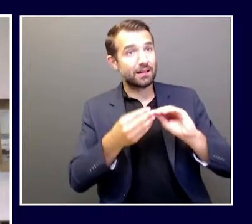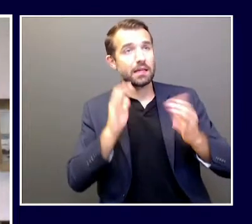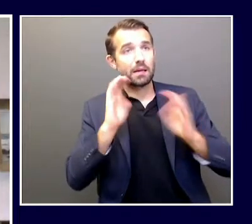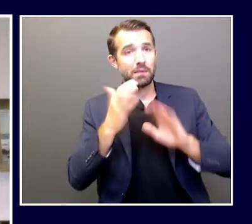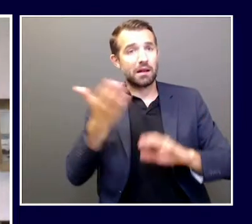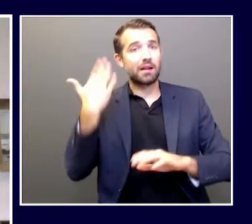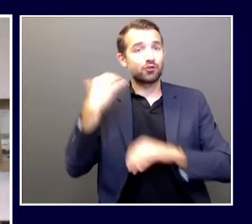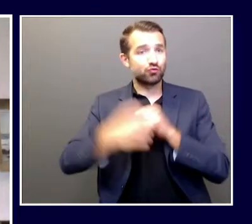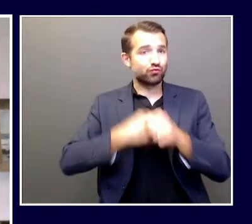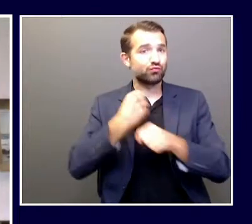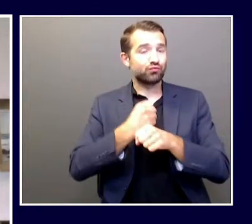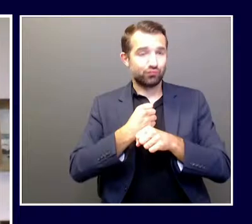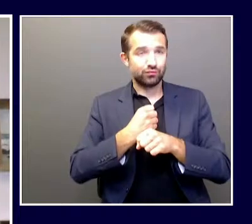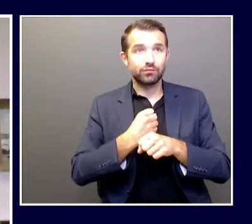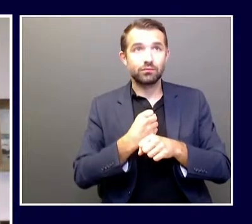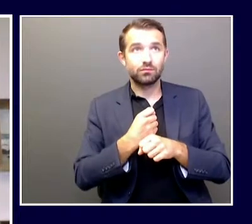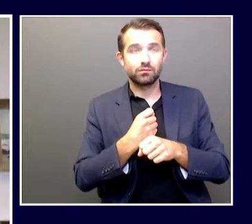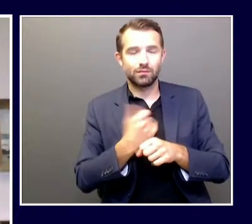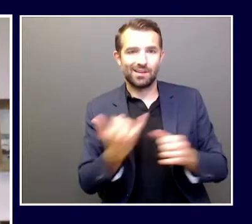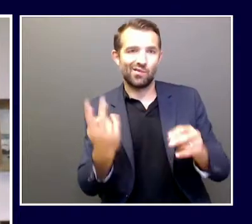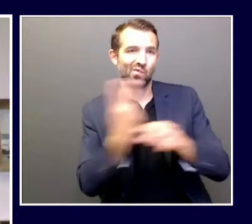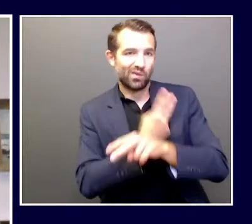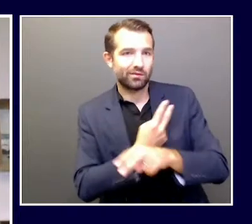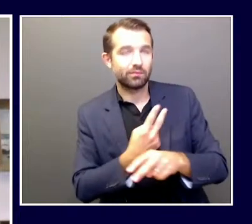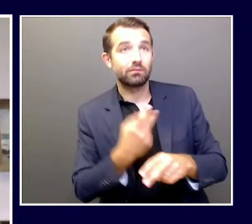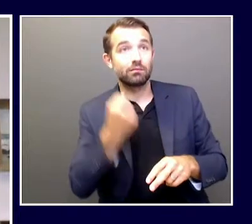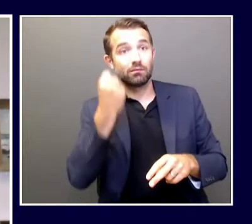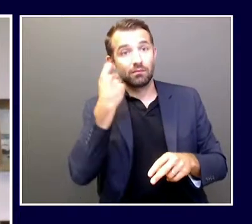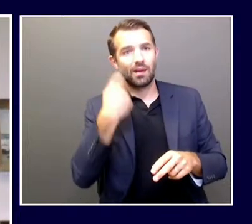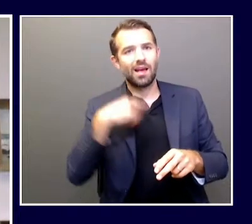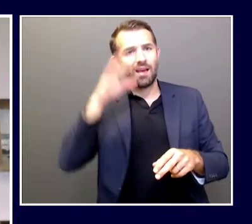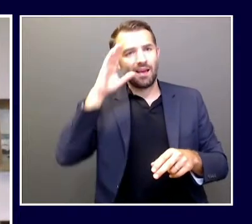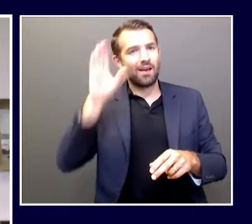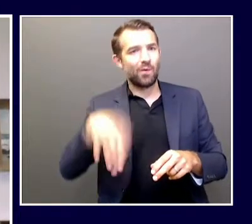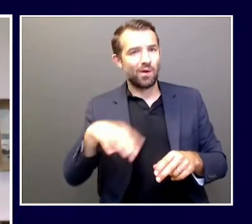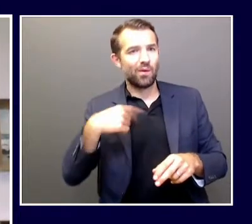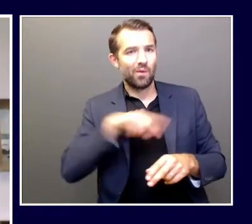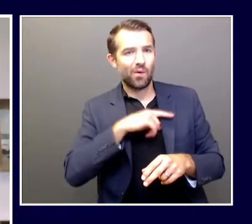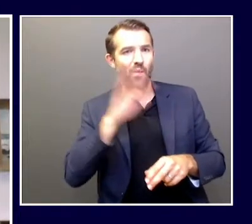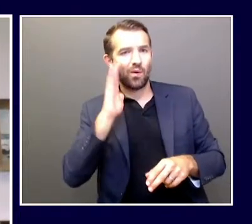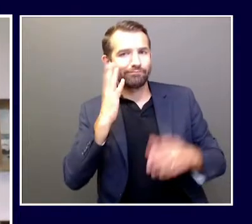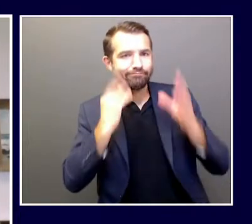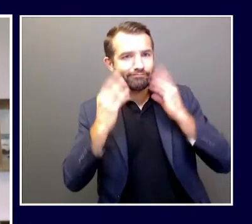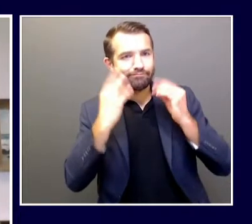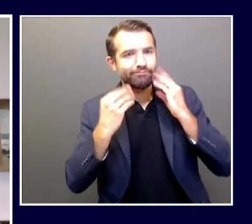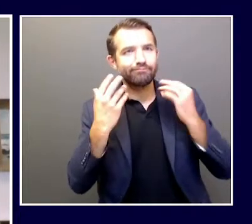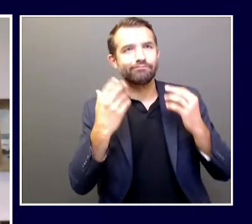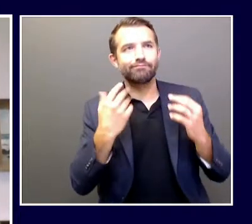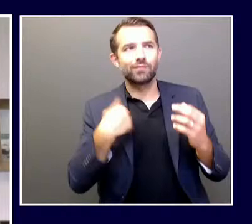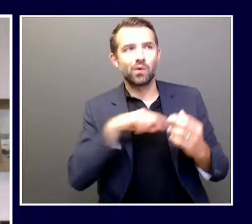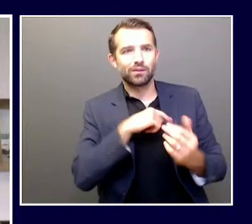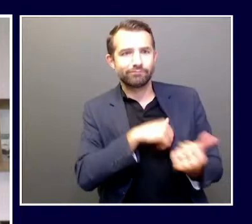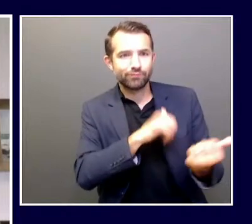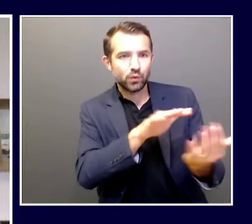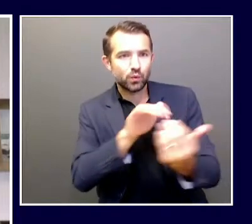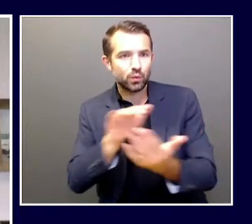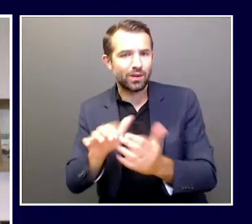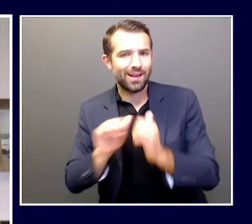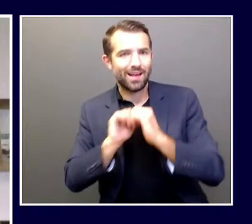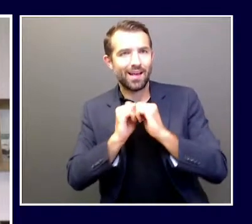safe is so much greater than it was, both in terms of our understanding and strategic knowledge, but also in terms of our ground